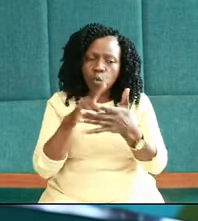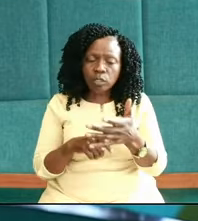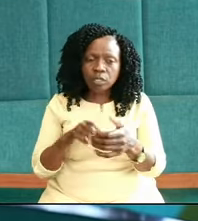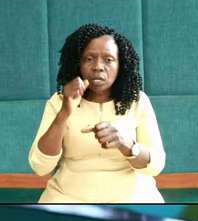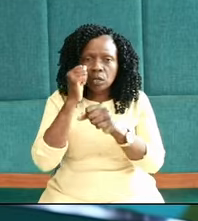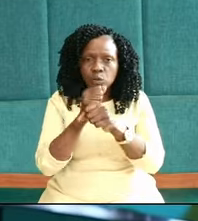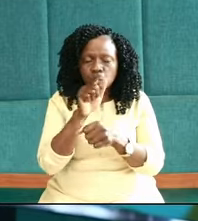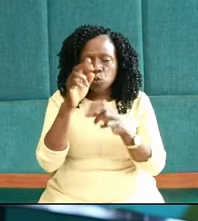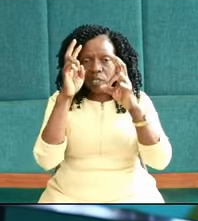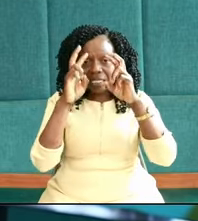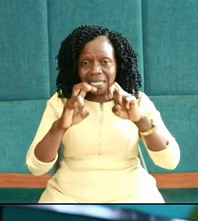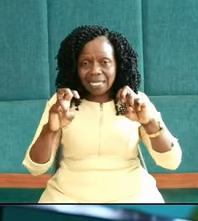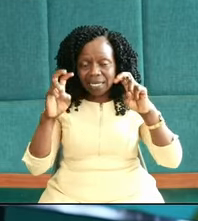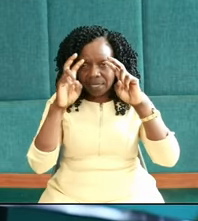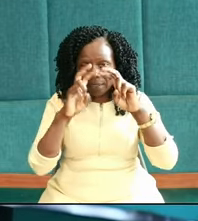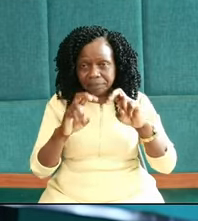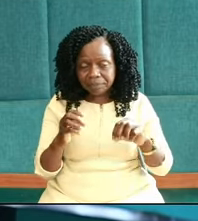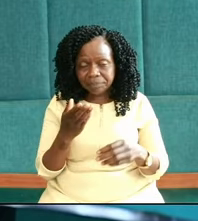do you seek?